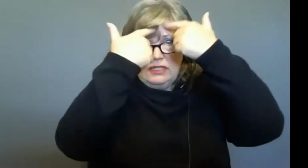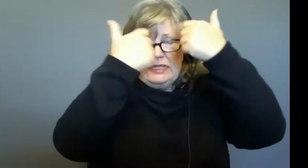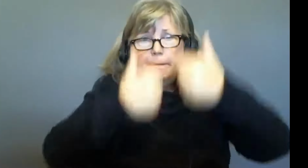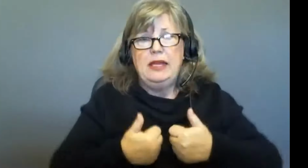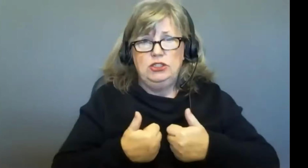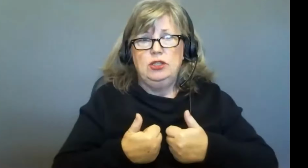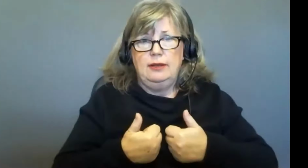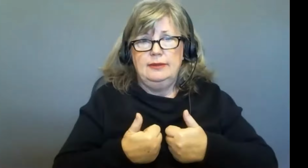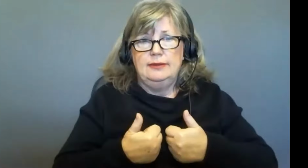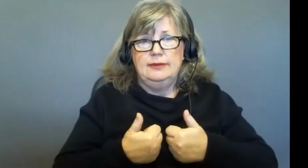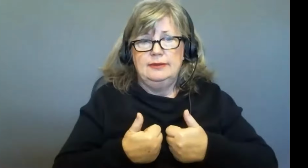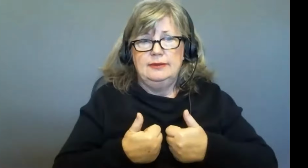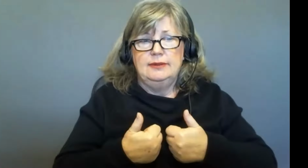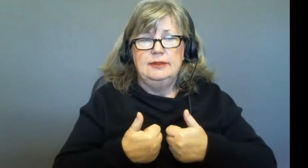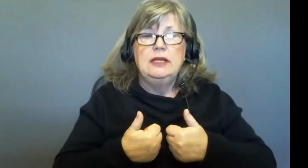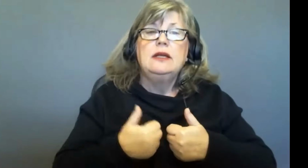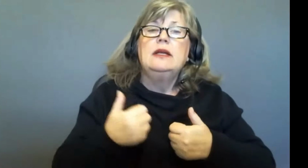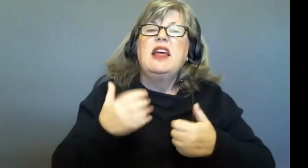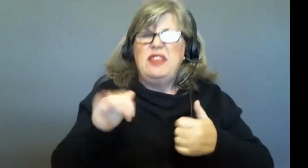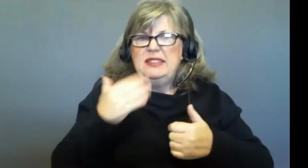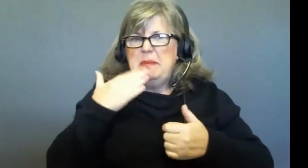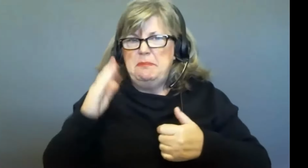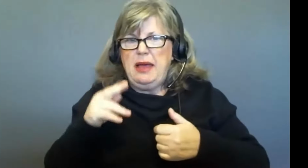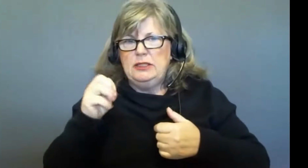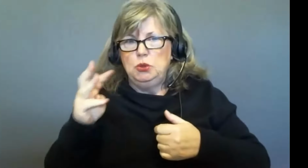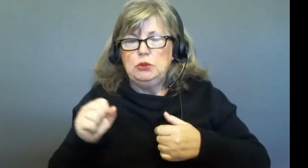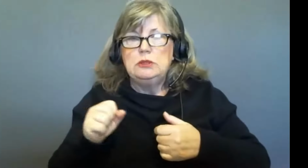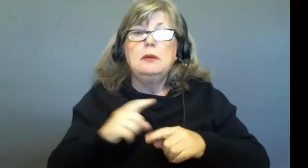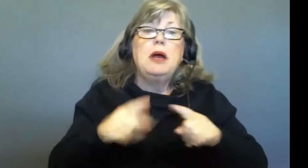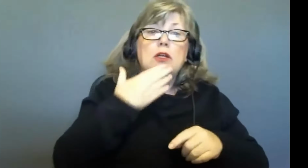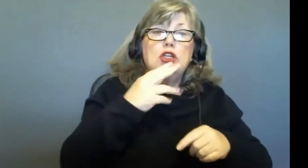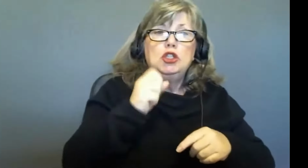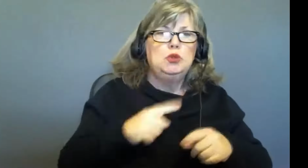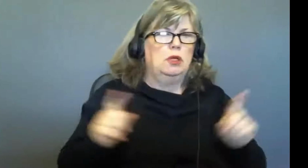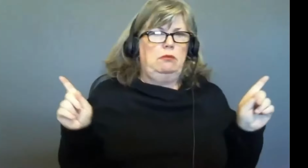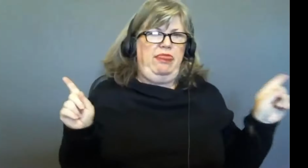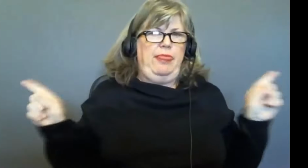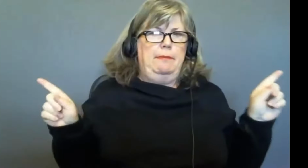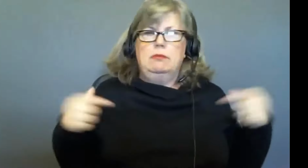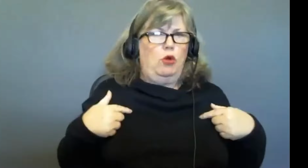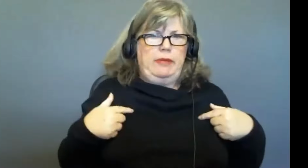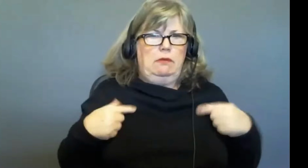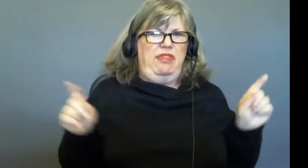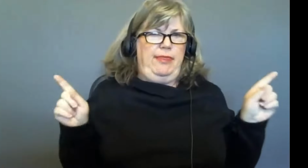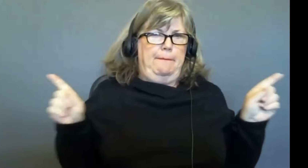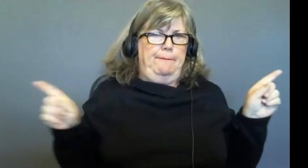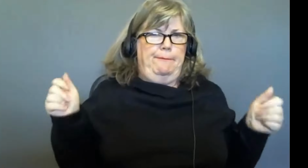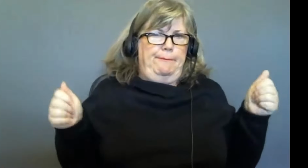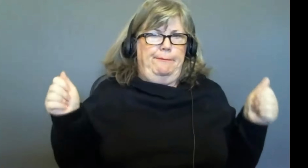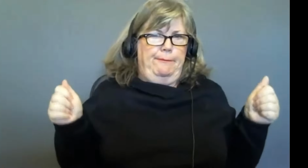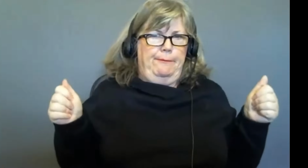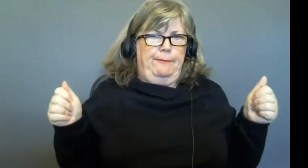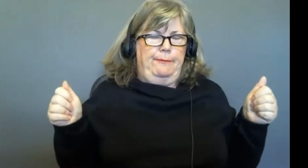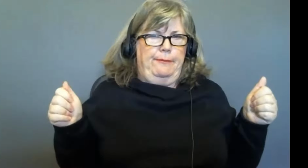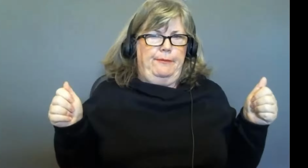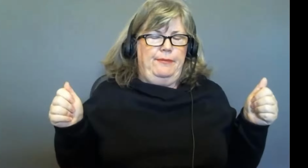be you, it's whoever is sitting next to you. So you don't have to worry about it, right? If you believe what I